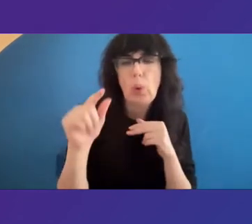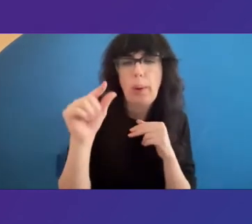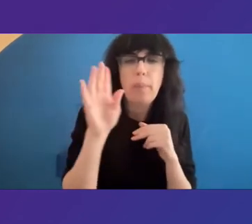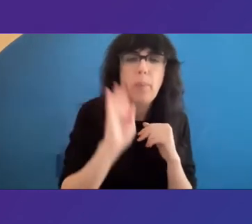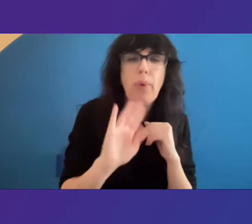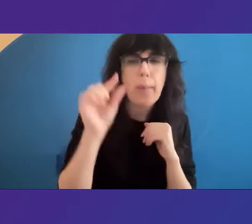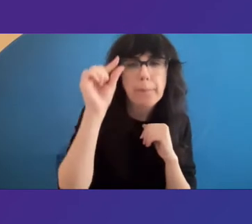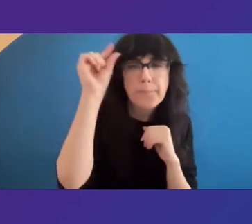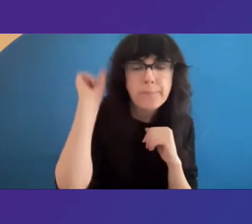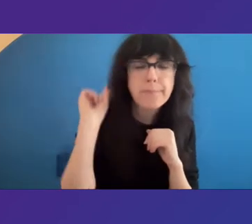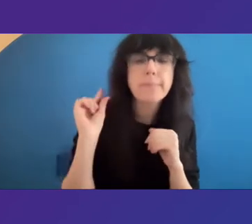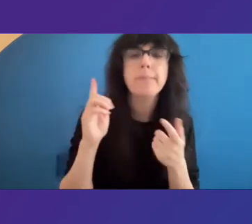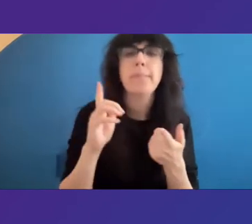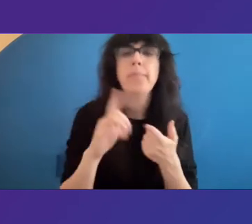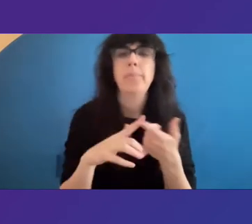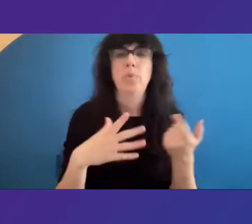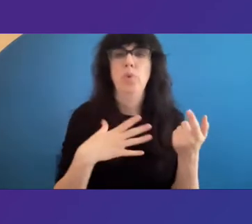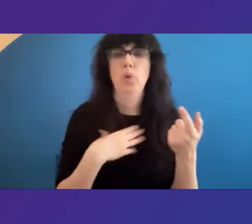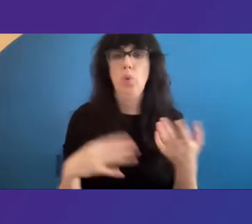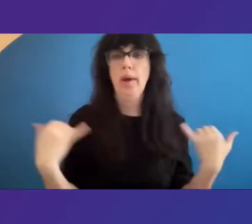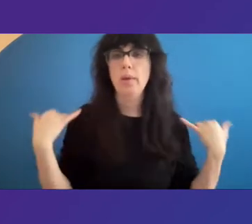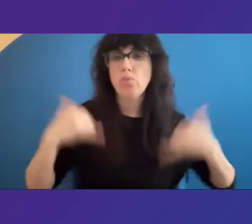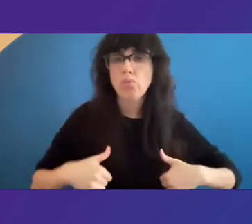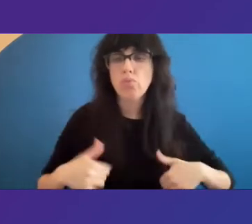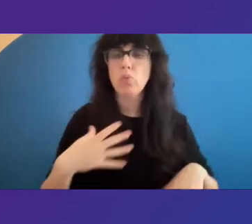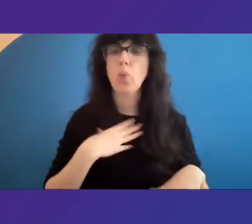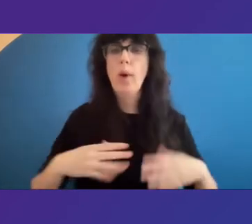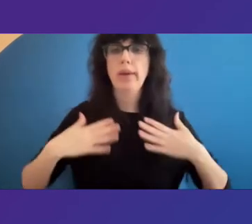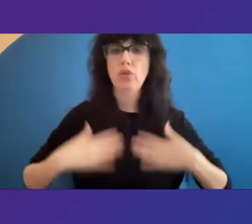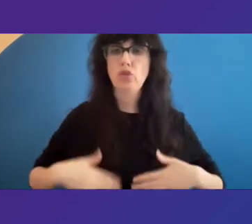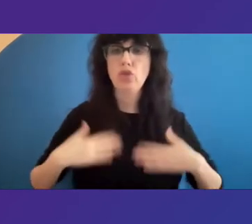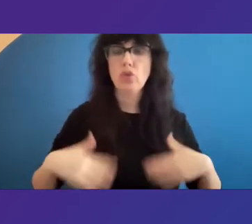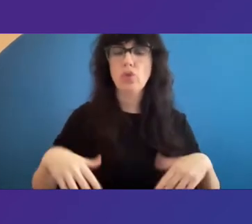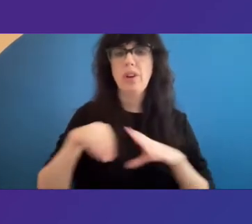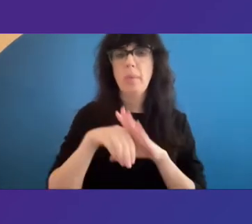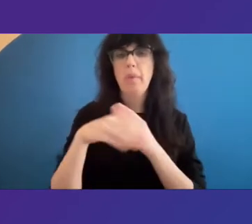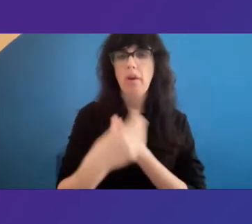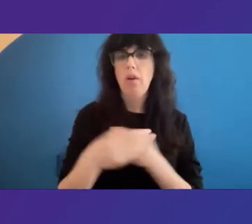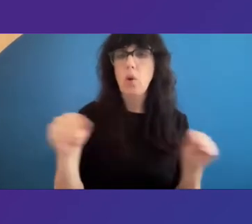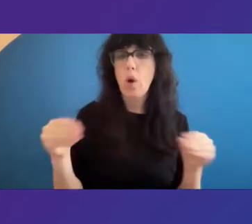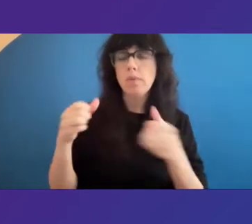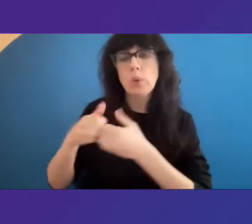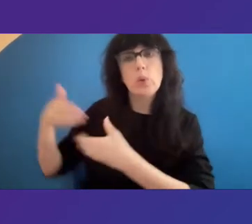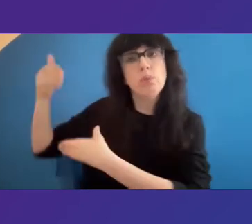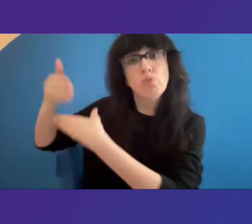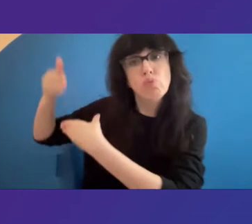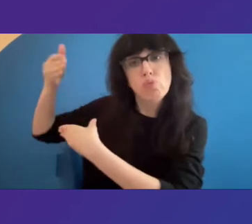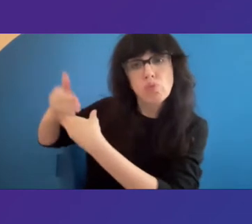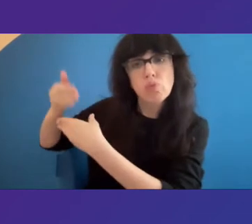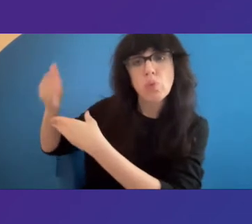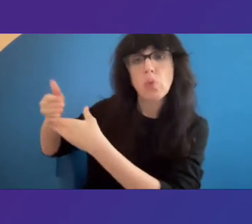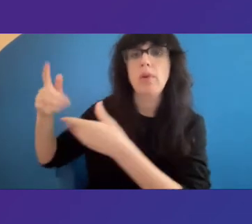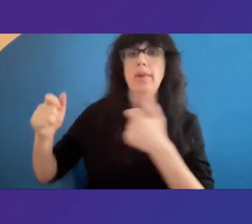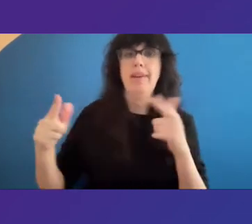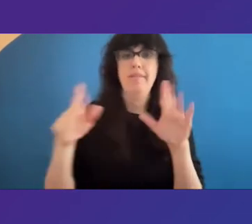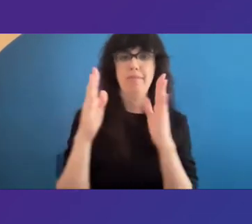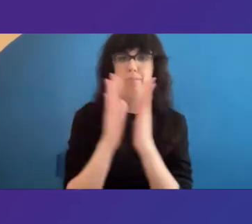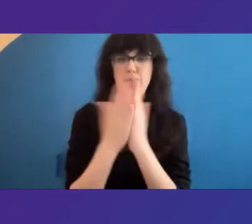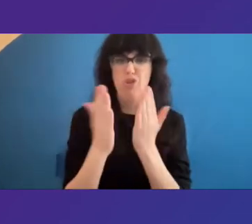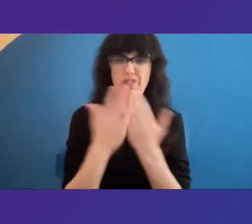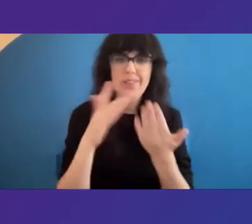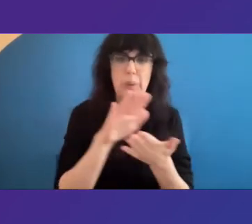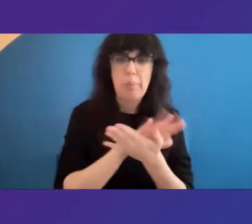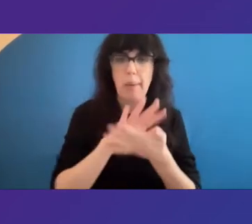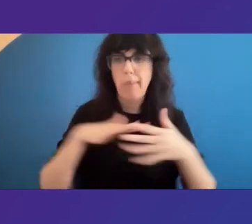white jacket. And I am in an office with a window surrounded by piles of books and